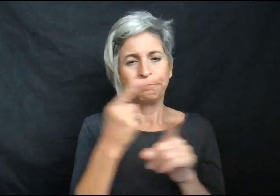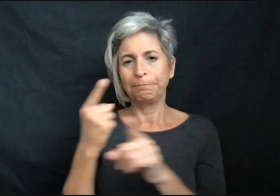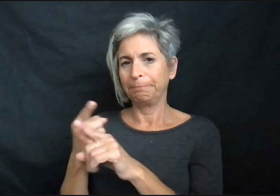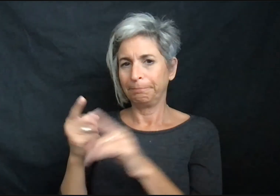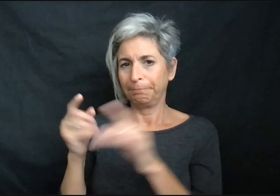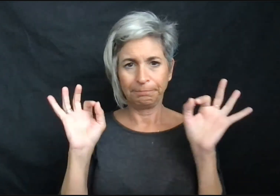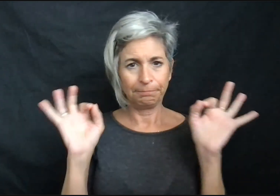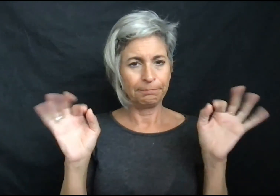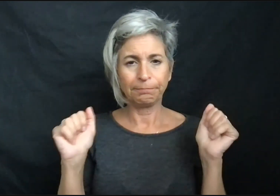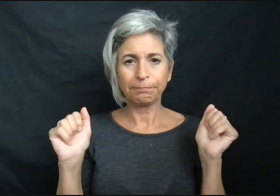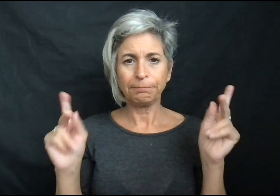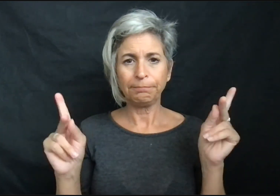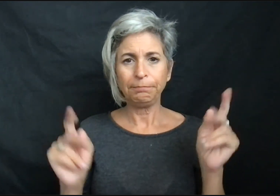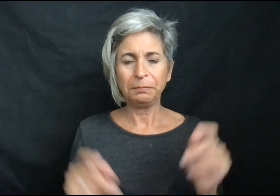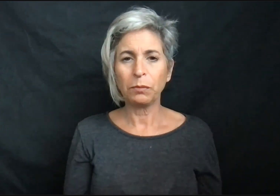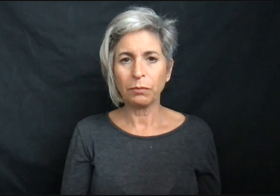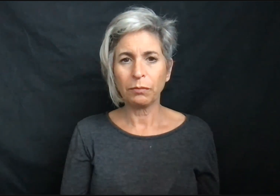Okay.